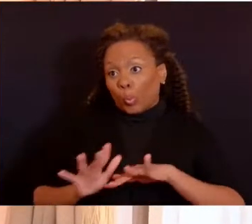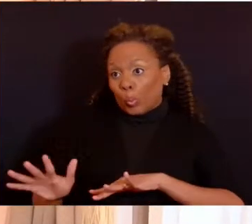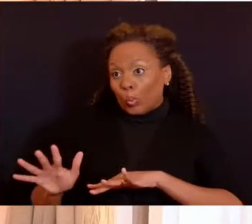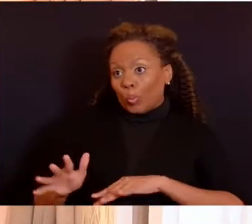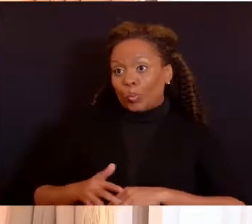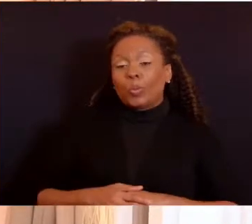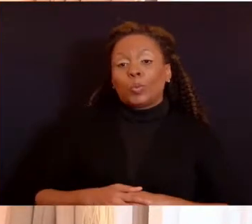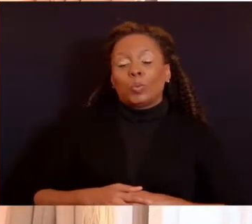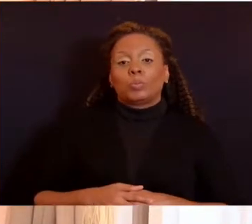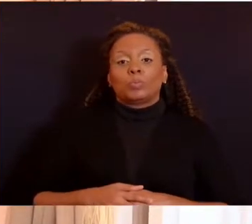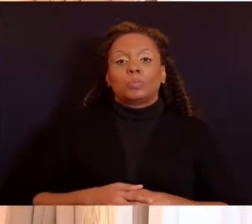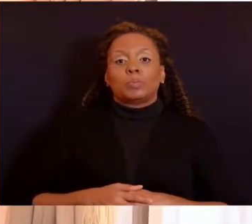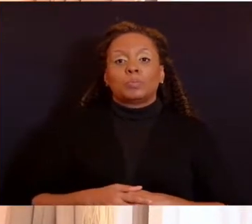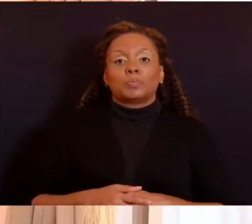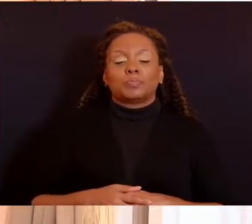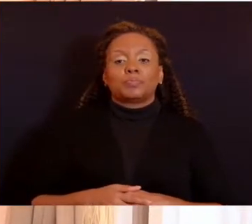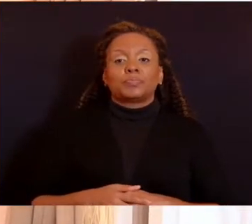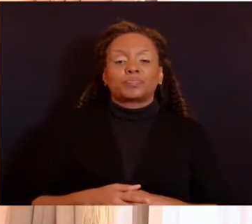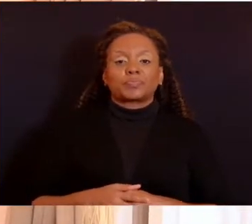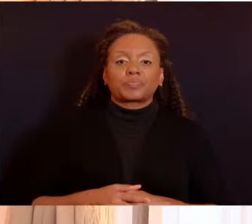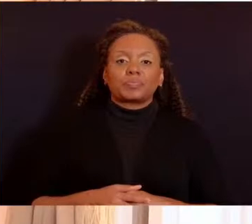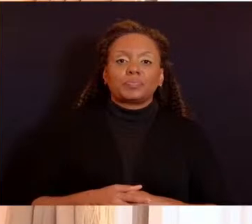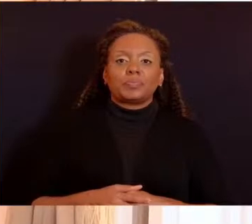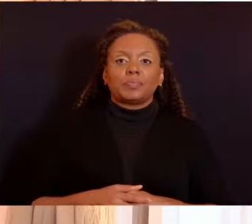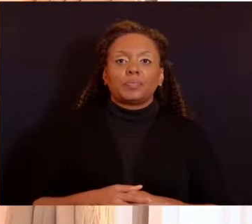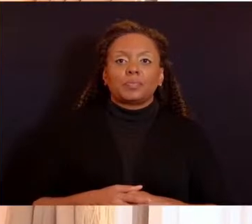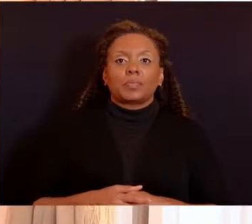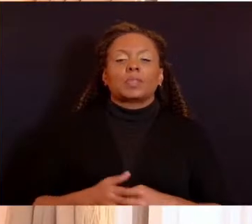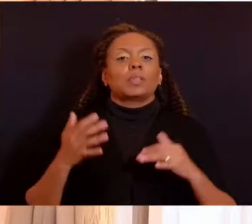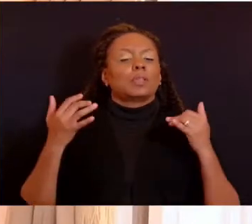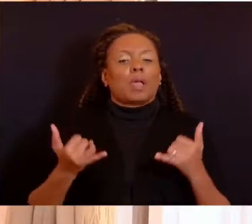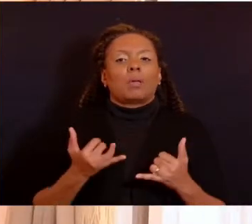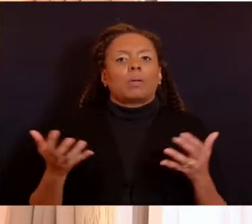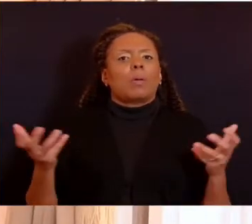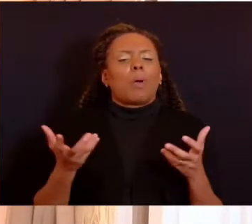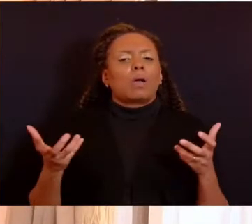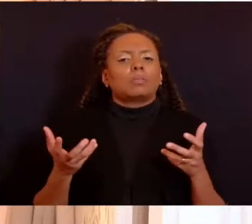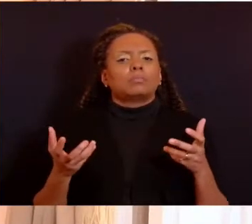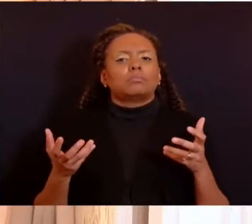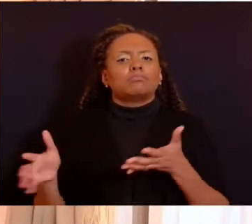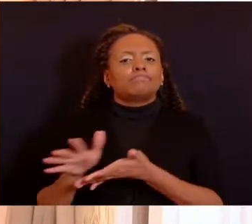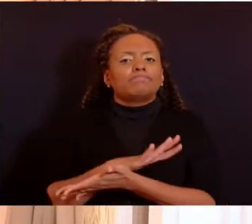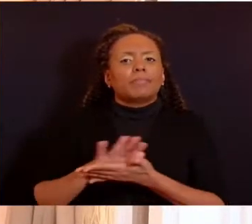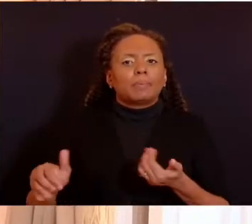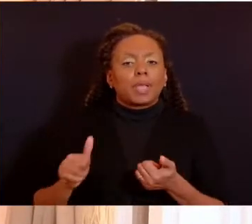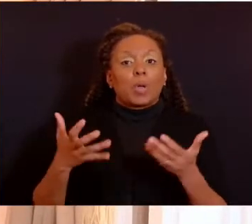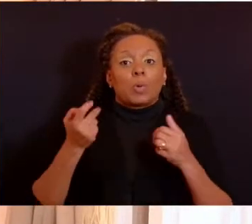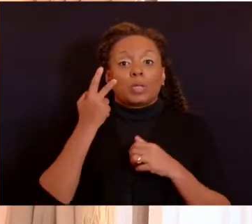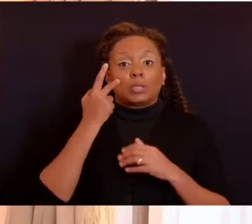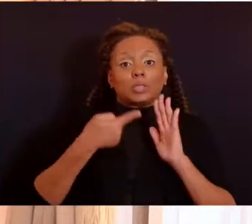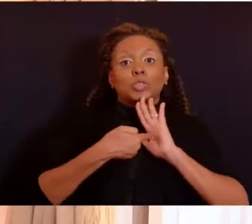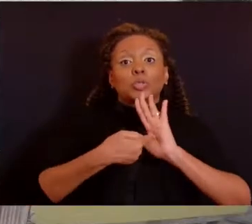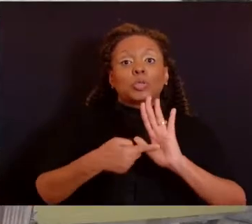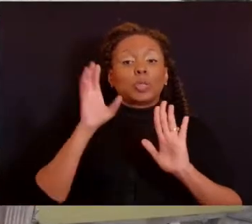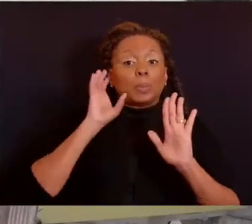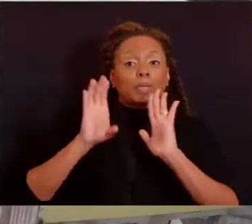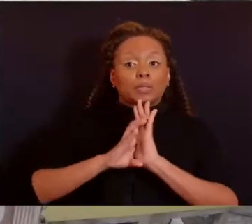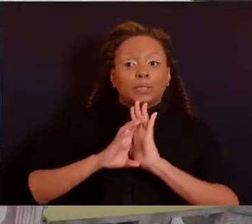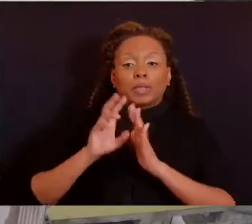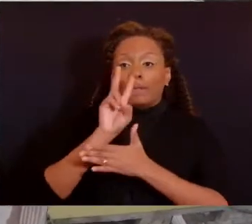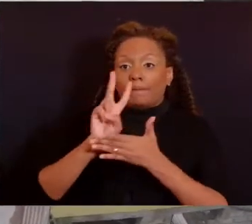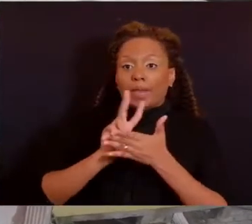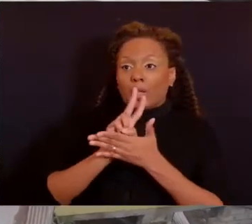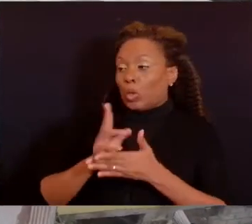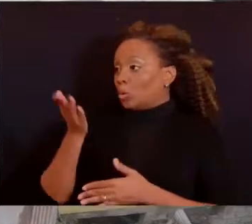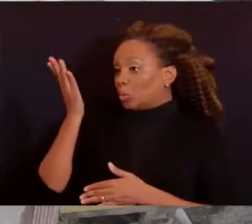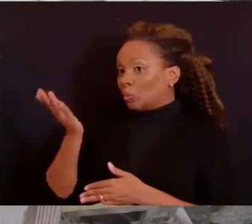that have been affected. With respect to the actual damage, and I think that there is some footage that they can start to show you while